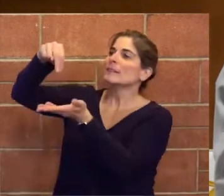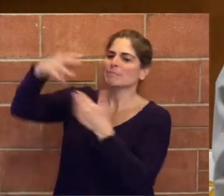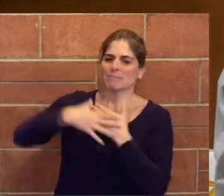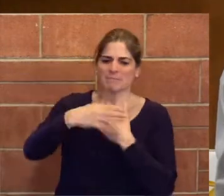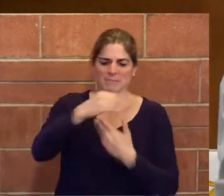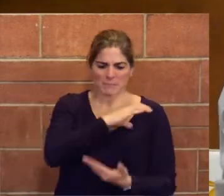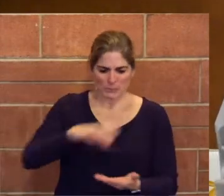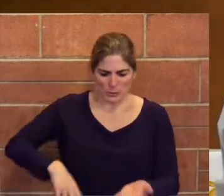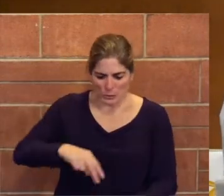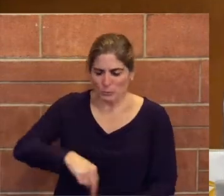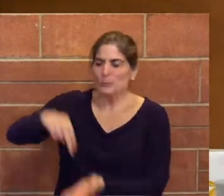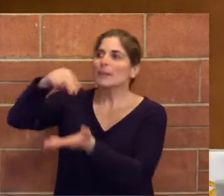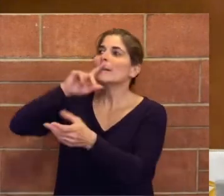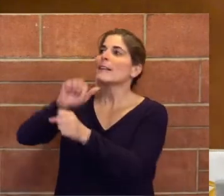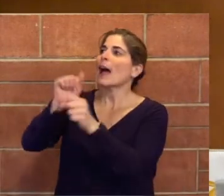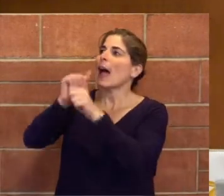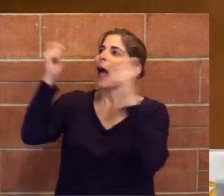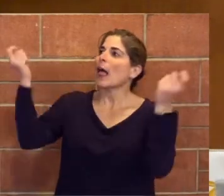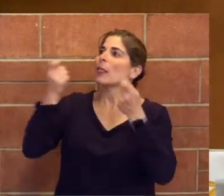is risen.